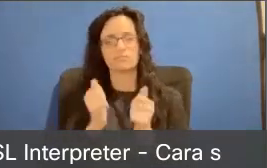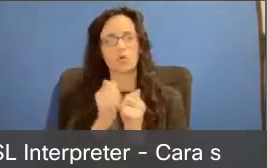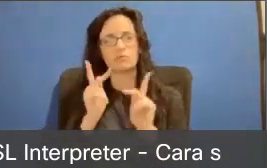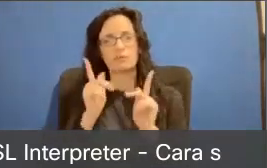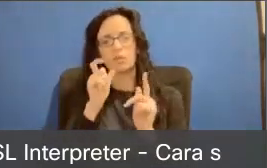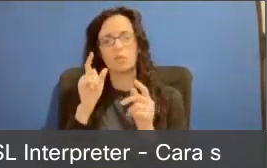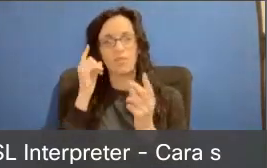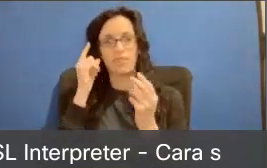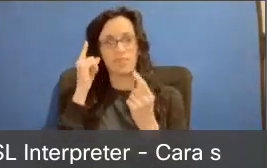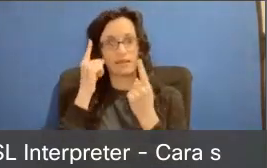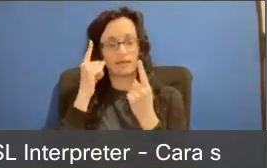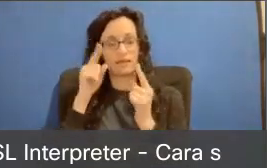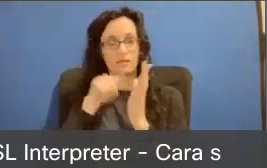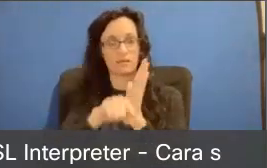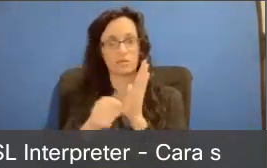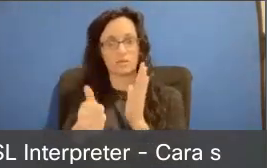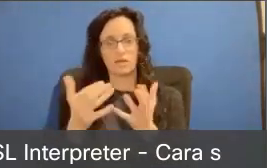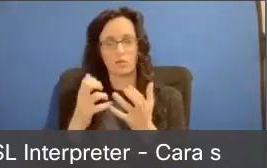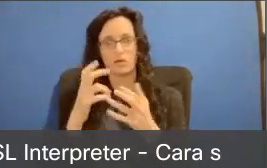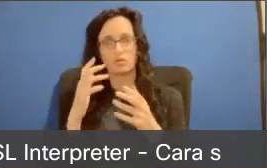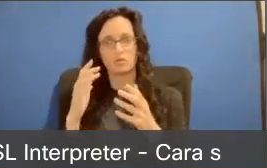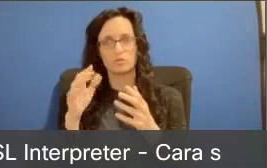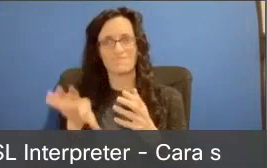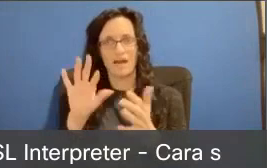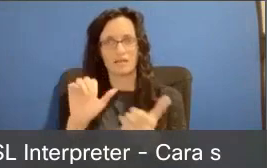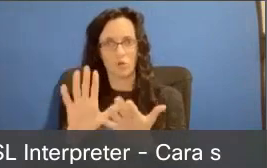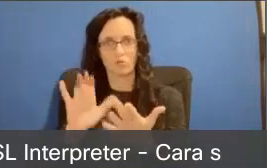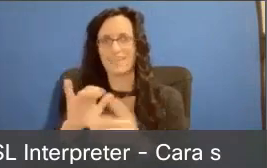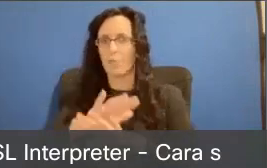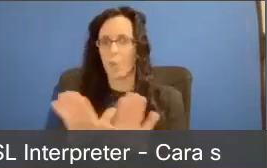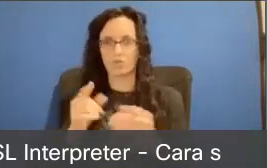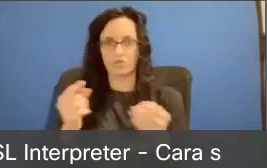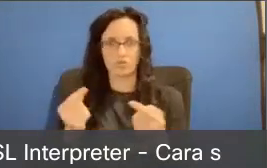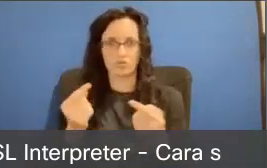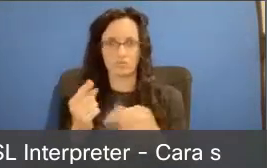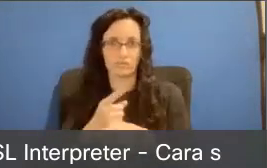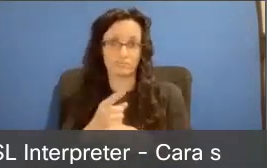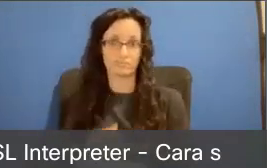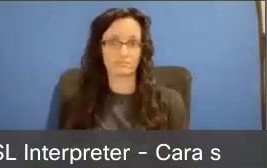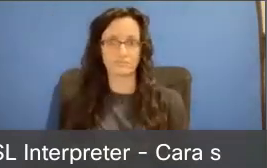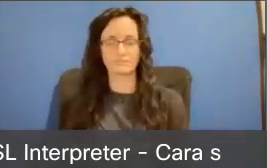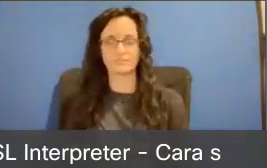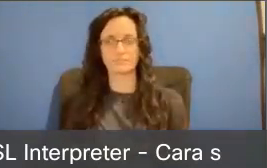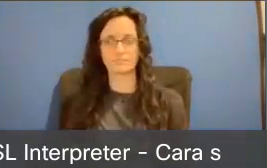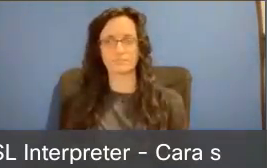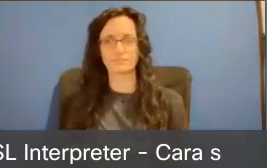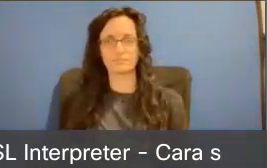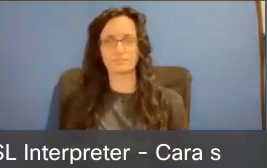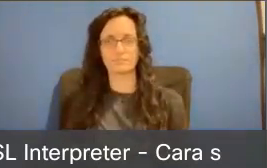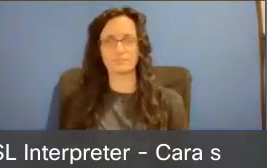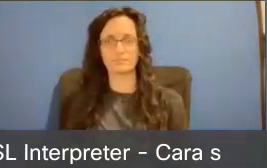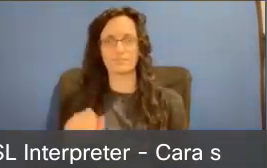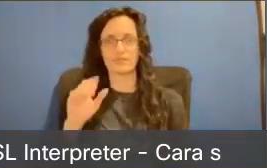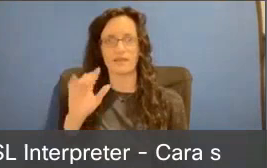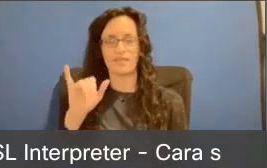suicide would want to find a way that doesn't hurt, right? So exactly. So that is a question to, if you use that one, to